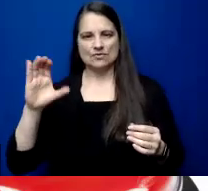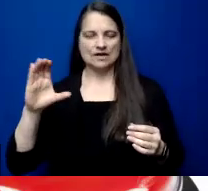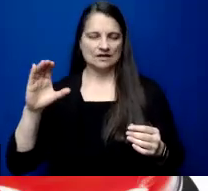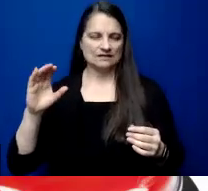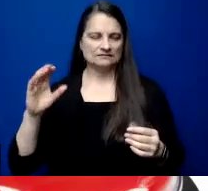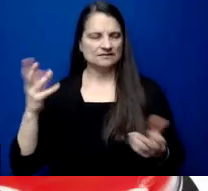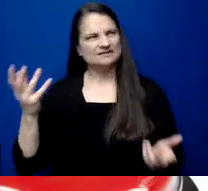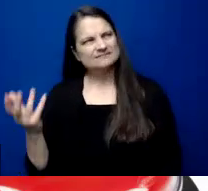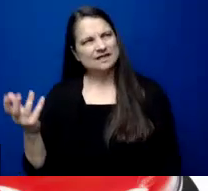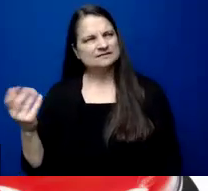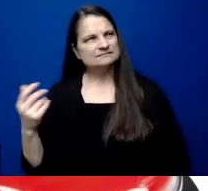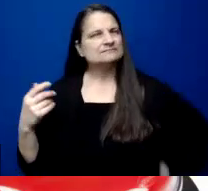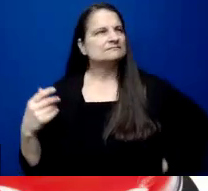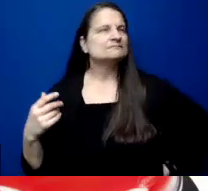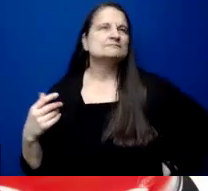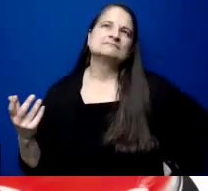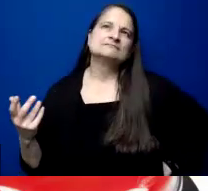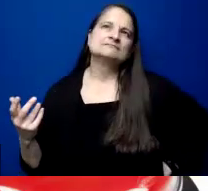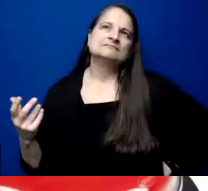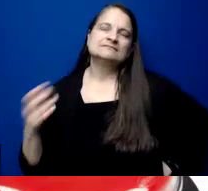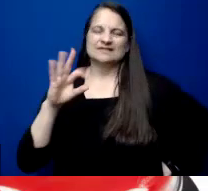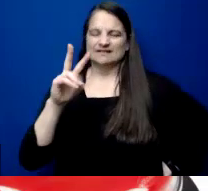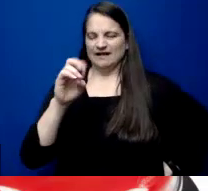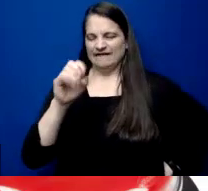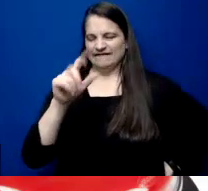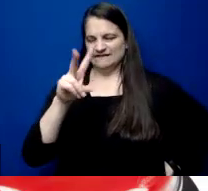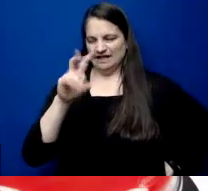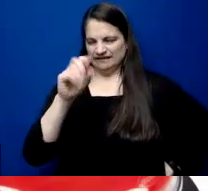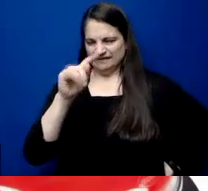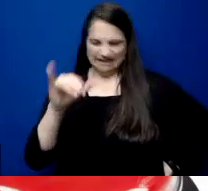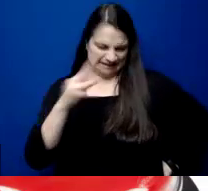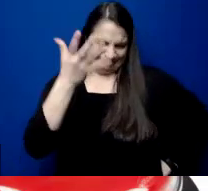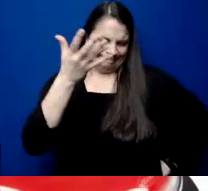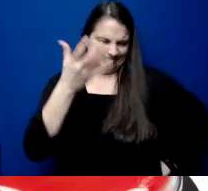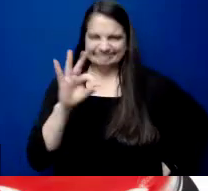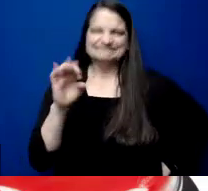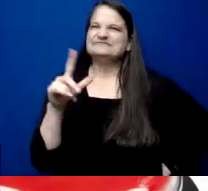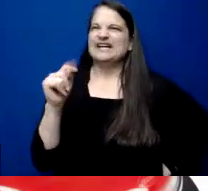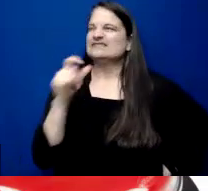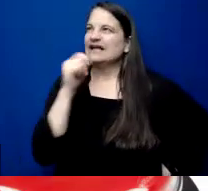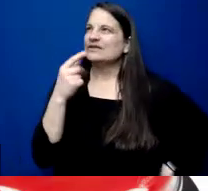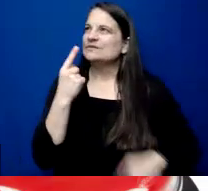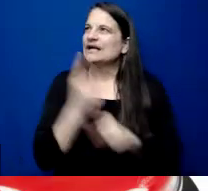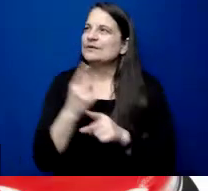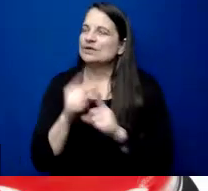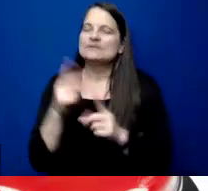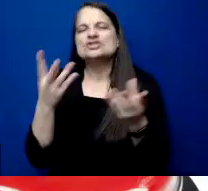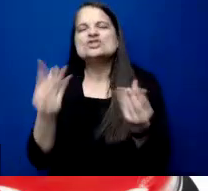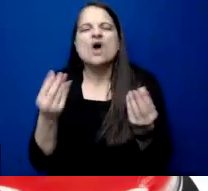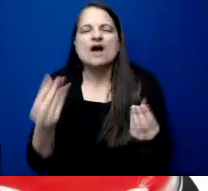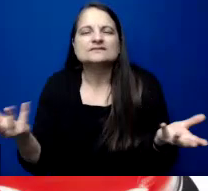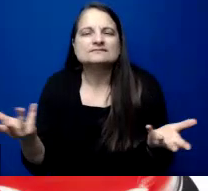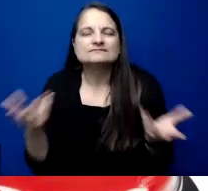yeah, I don't know. It's like velvety, I guess I would say. Maybe not felt Mhm. was the wrong word. So a soft piece of